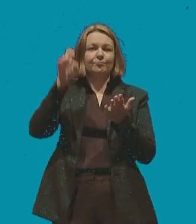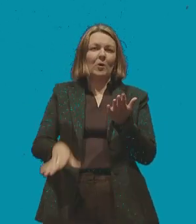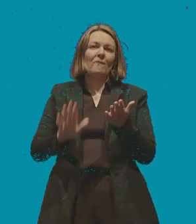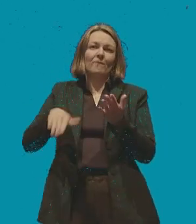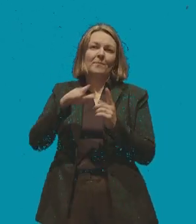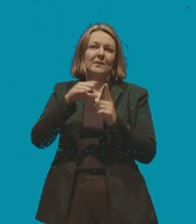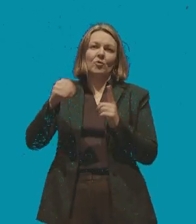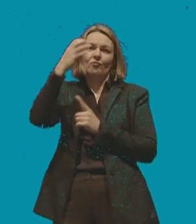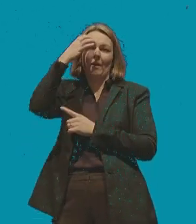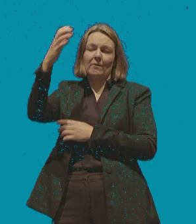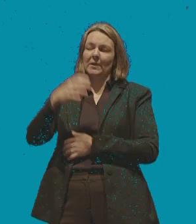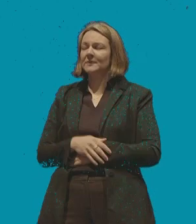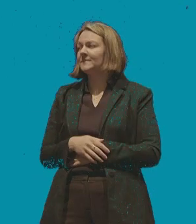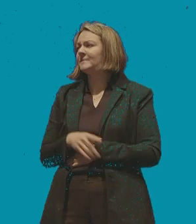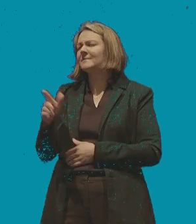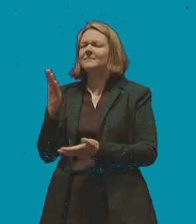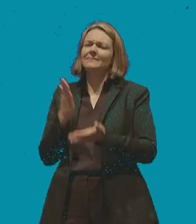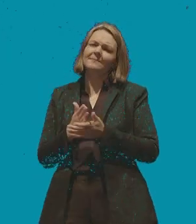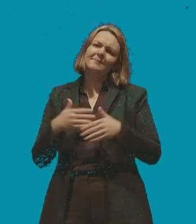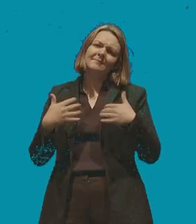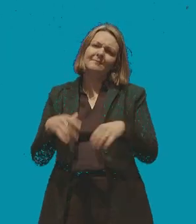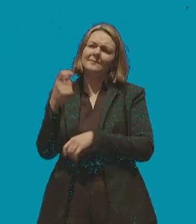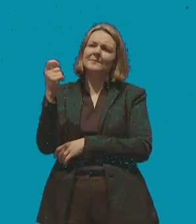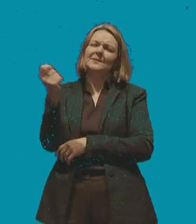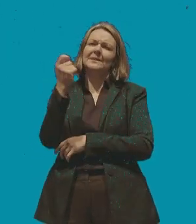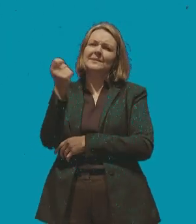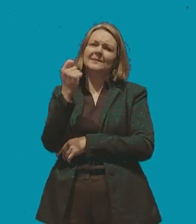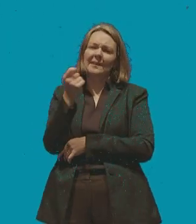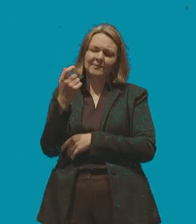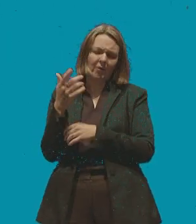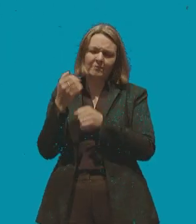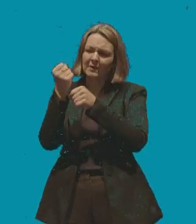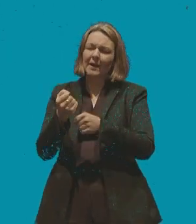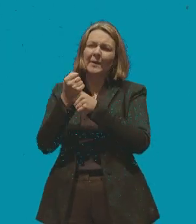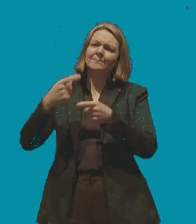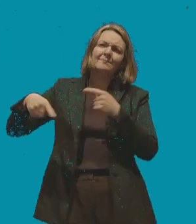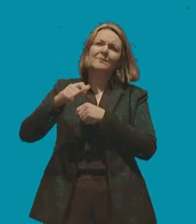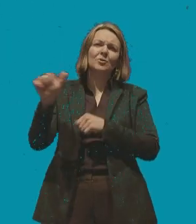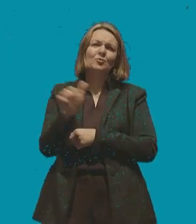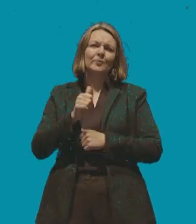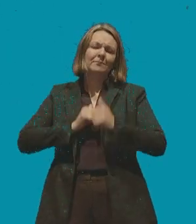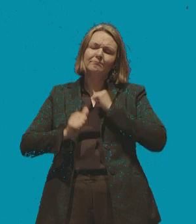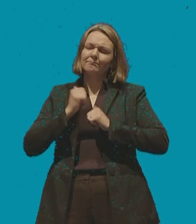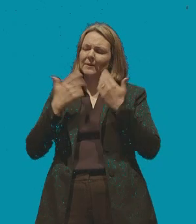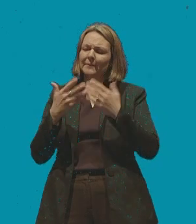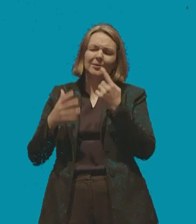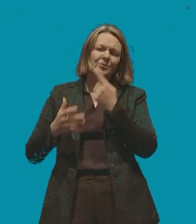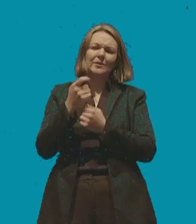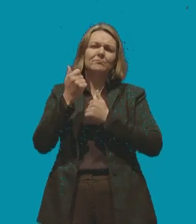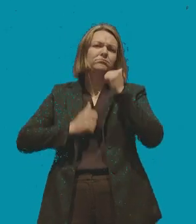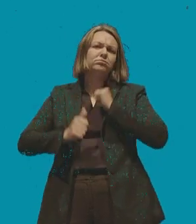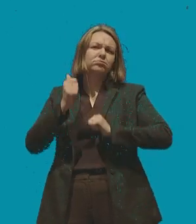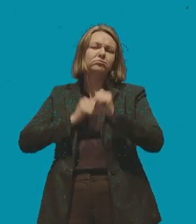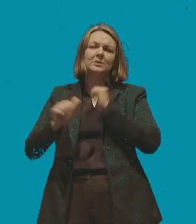government. It was a hugely successful start of the campaign, and everyone should be incredibly proud of what we achieved. But we were